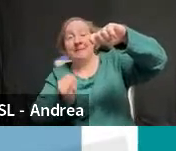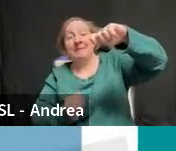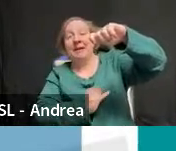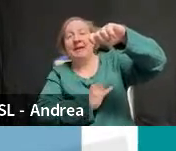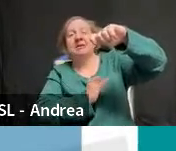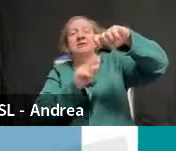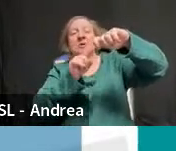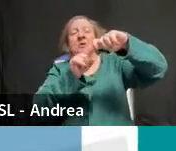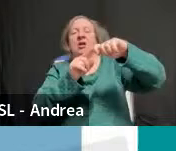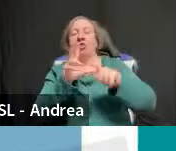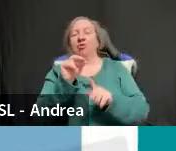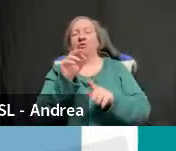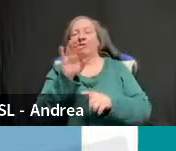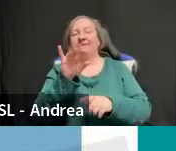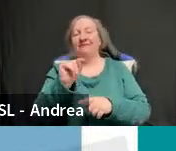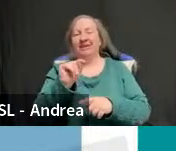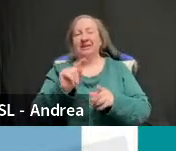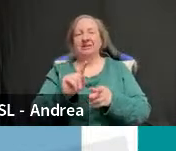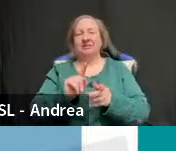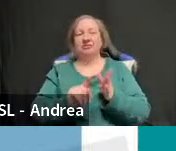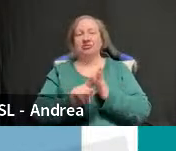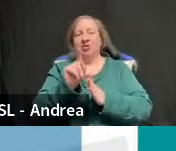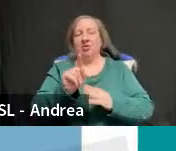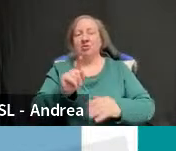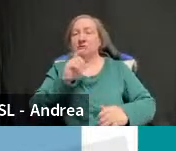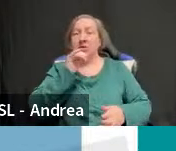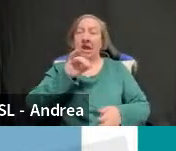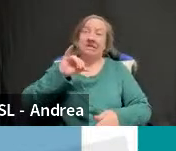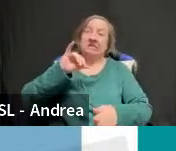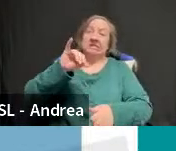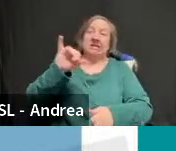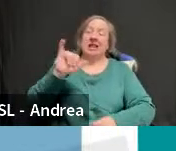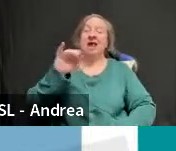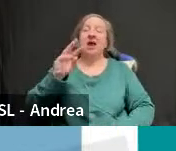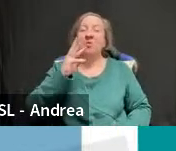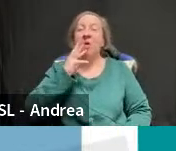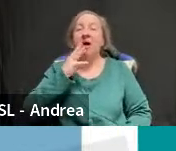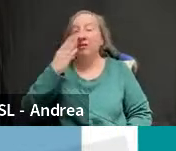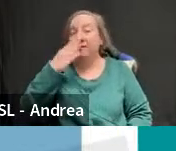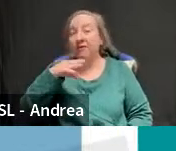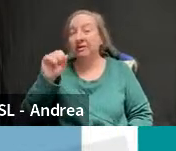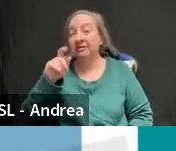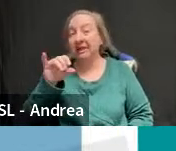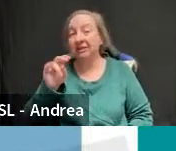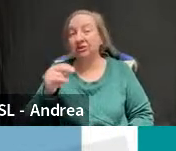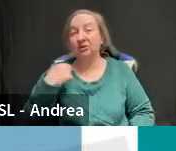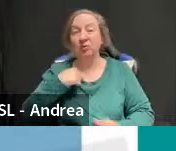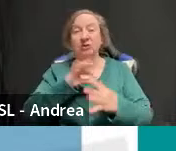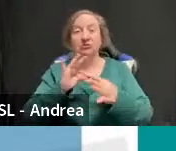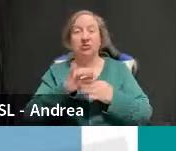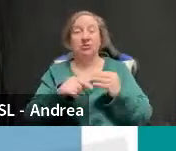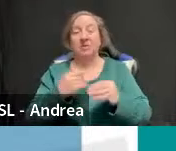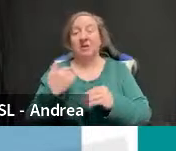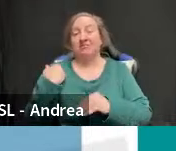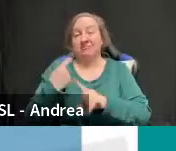So significantly less high in the air than Waterfront Station that we talked about a month ago. But